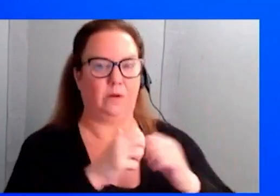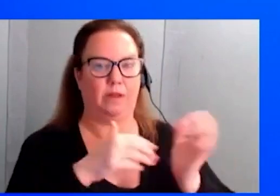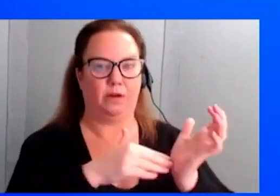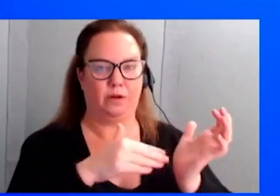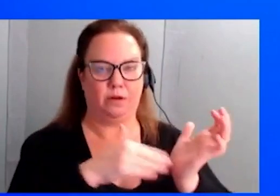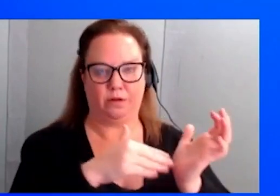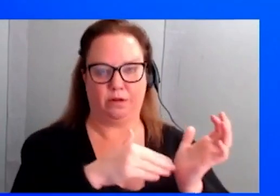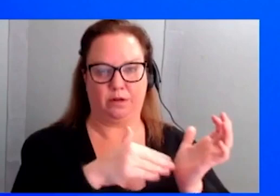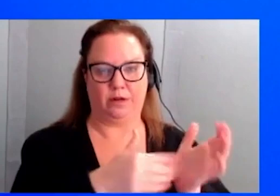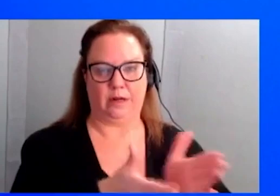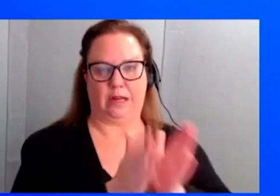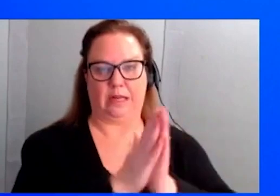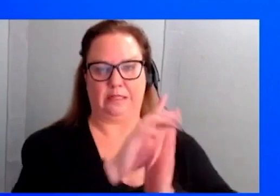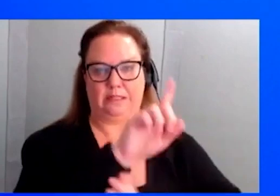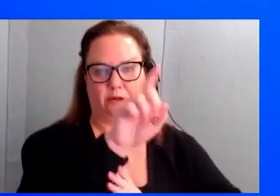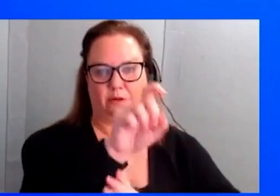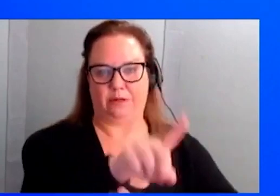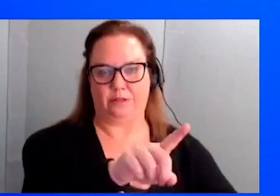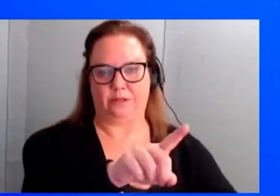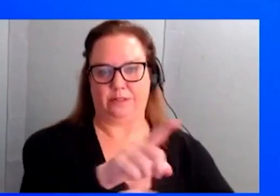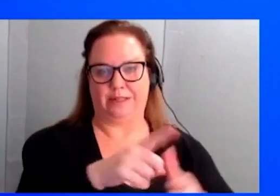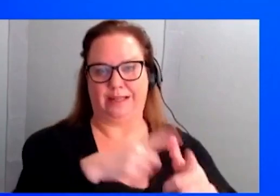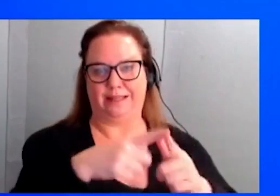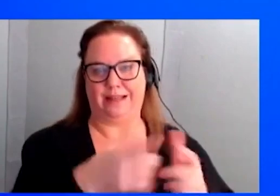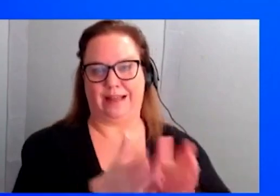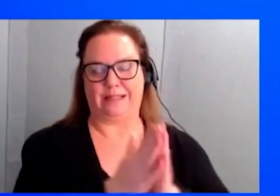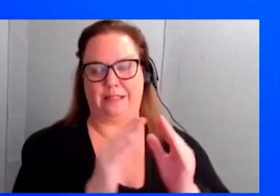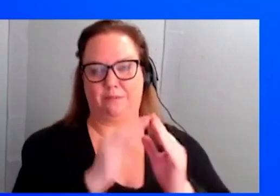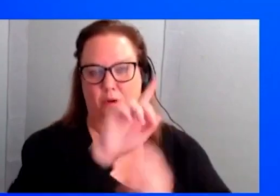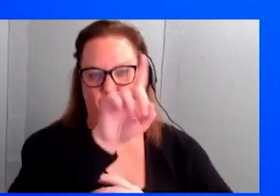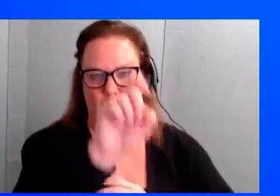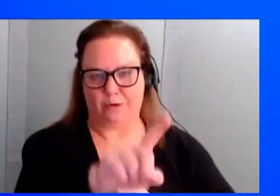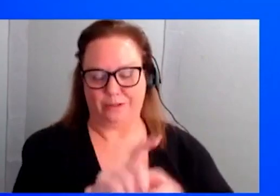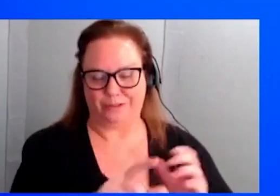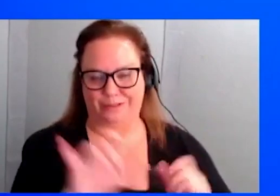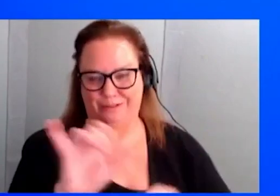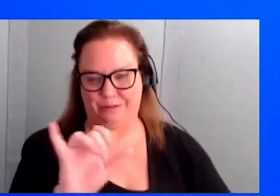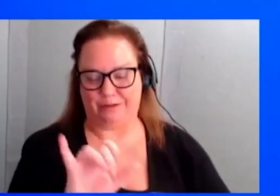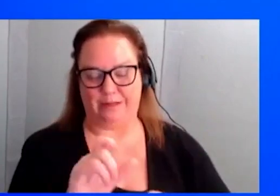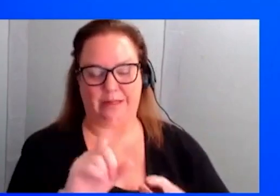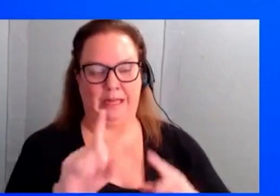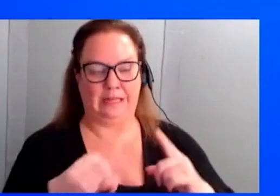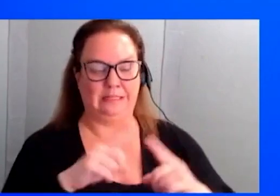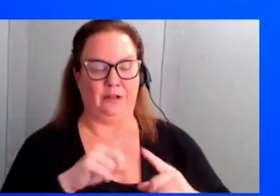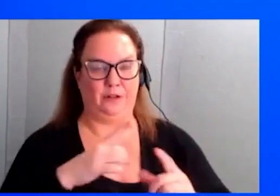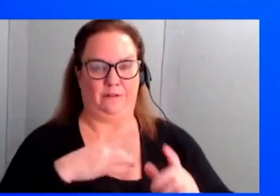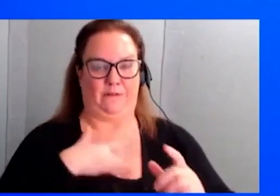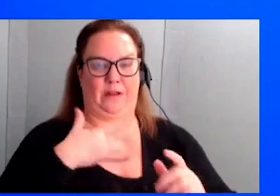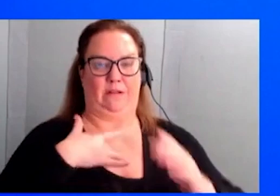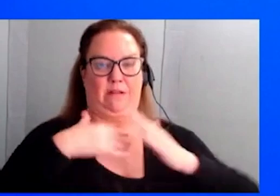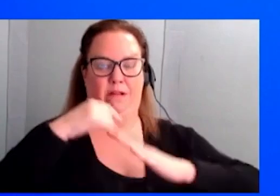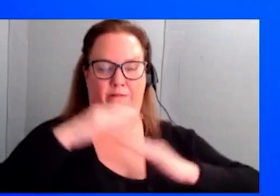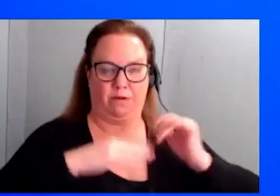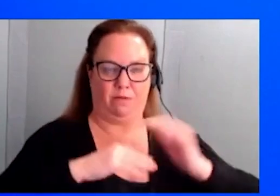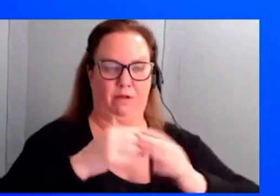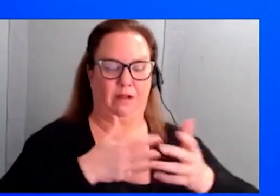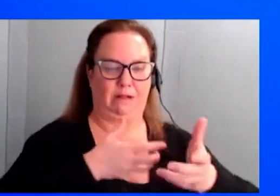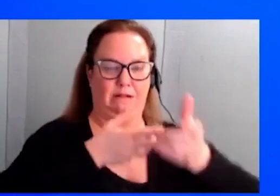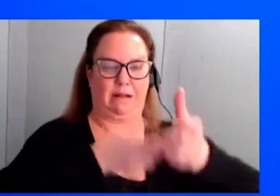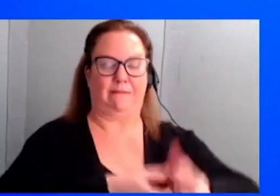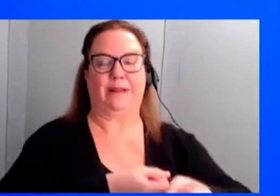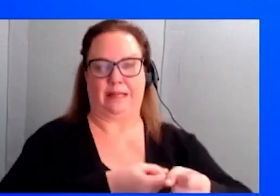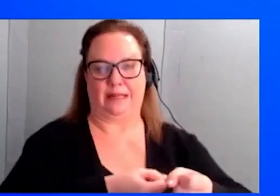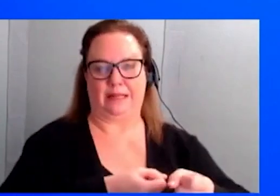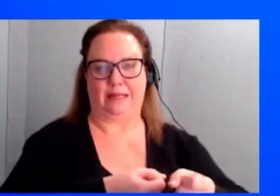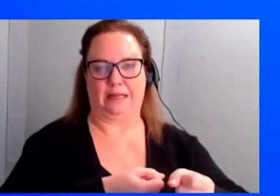ask the questions you have, and then ask more questions after that. Until you feel comfortable and confident in receiving that vaccine based